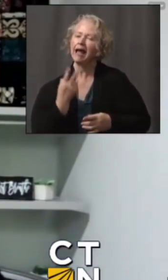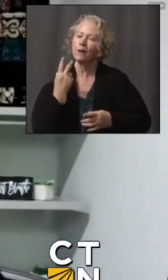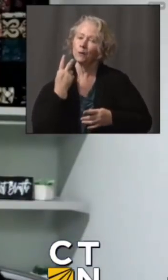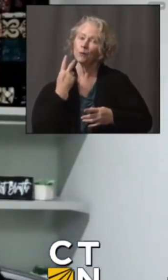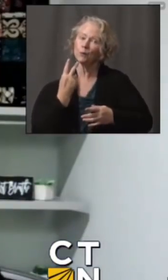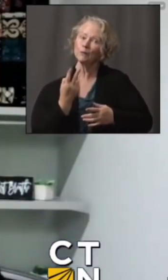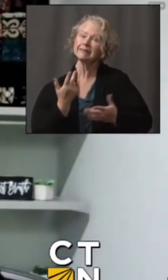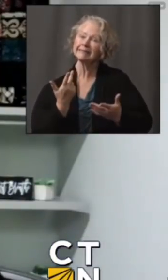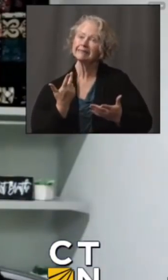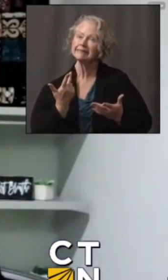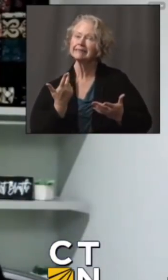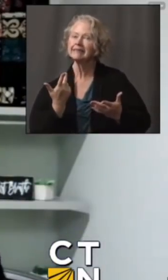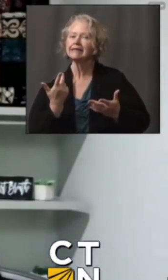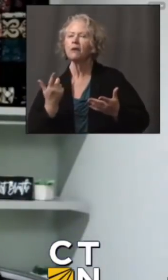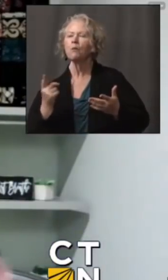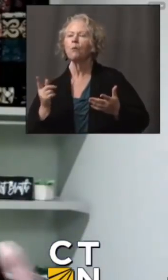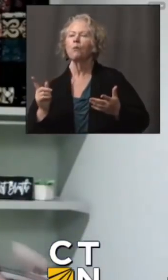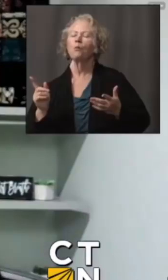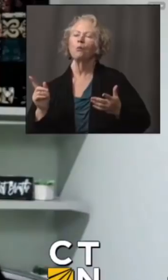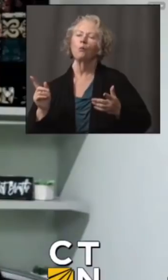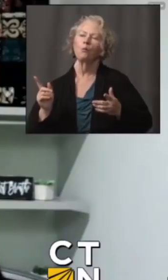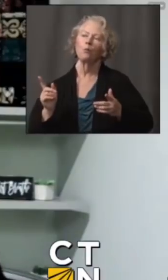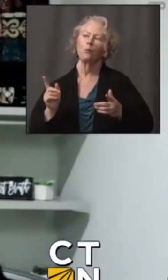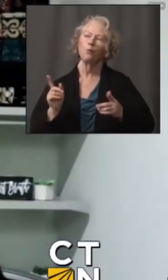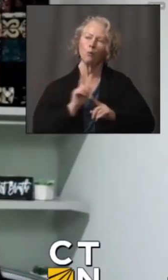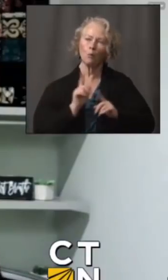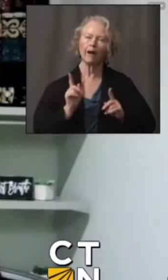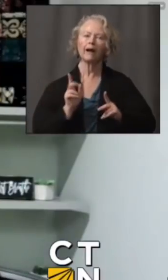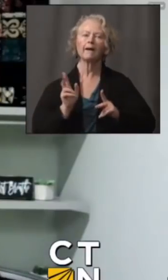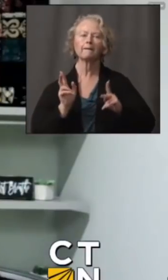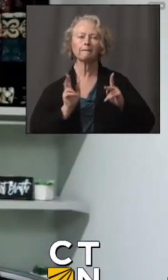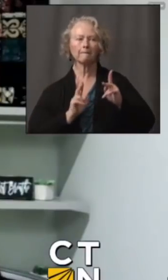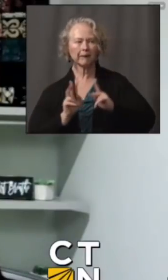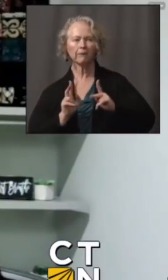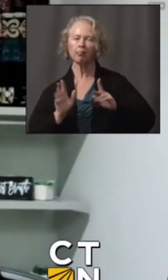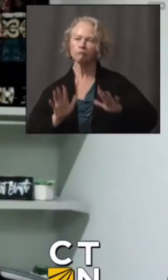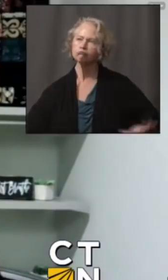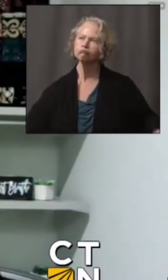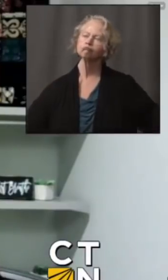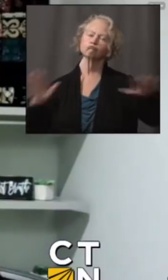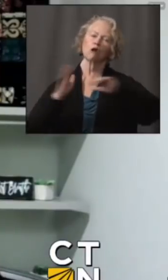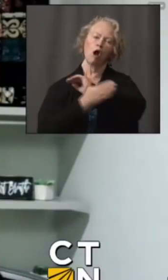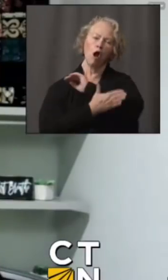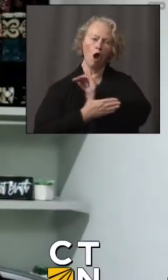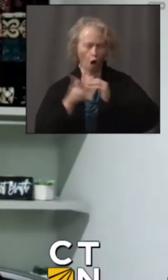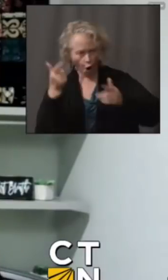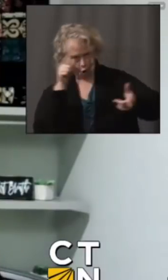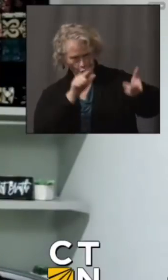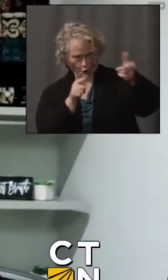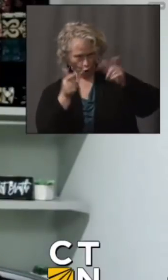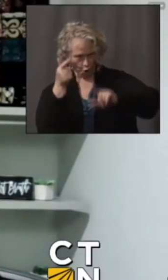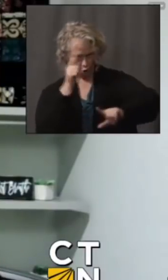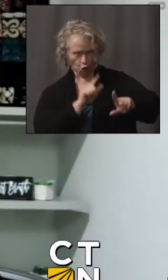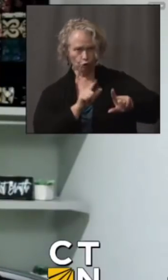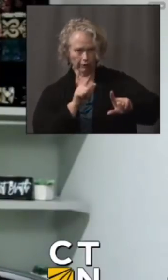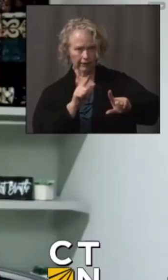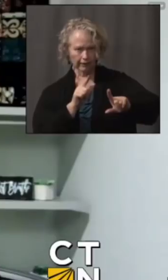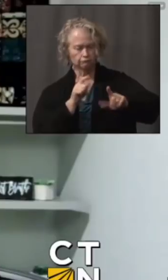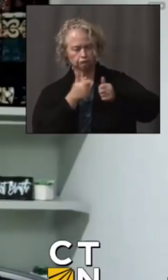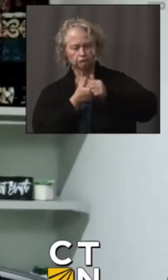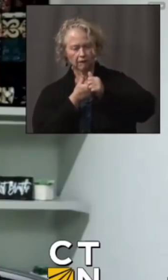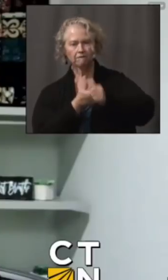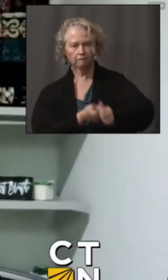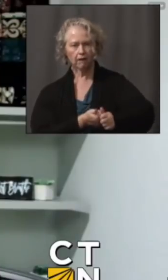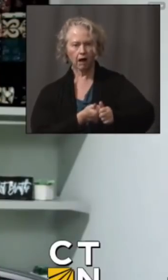that place where we, in effect, have national agreement and unification and adherence to mask